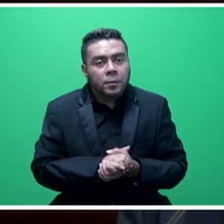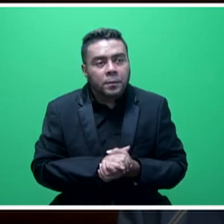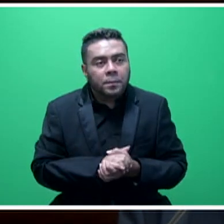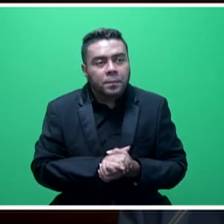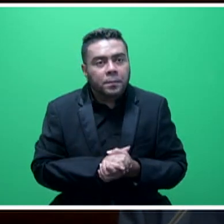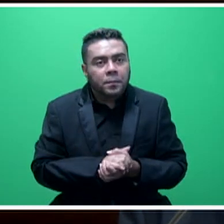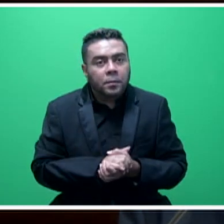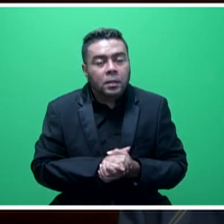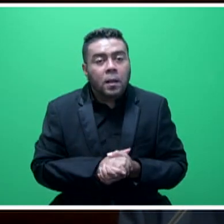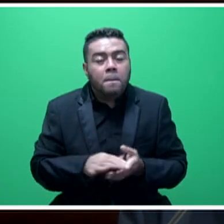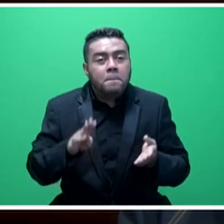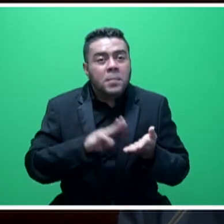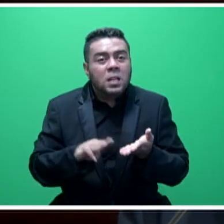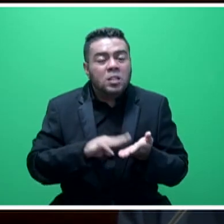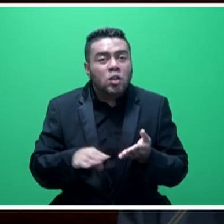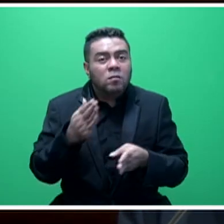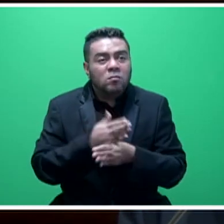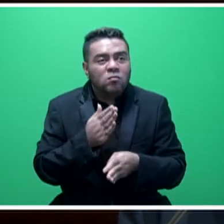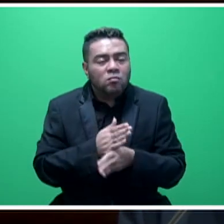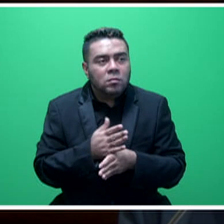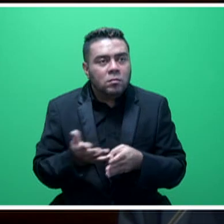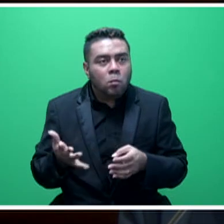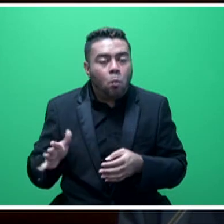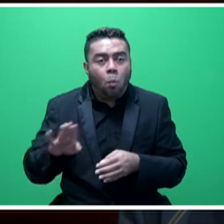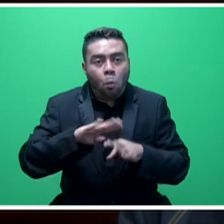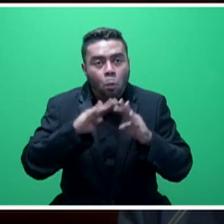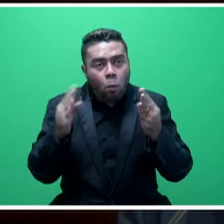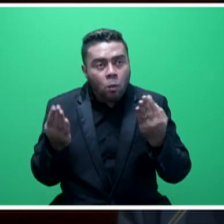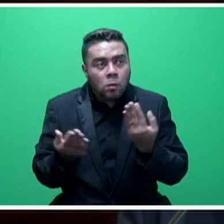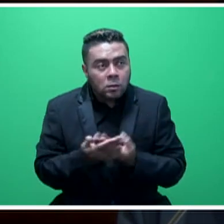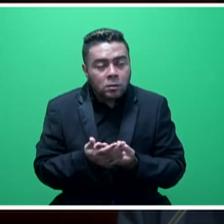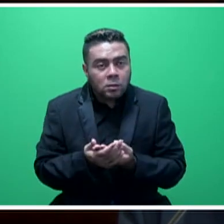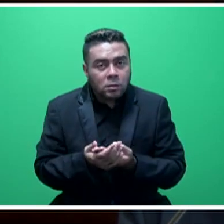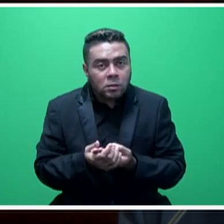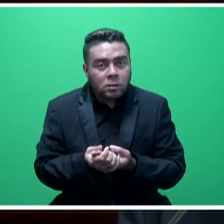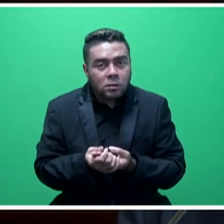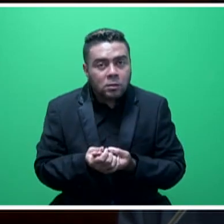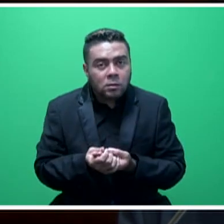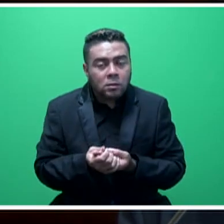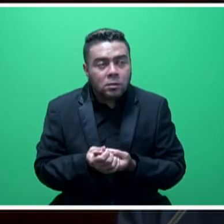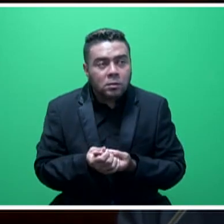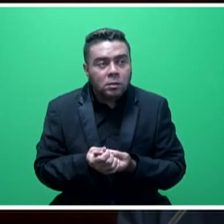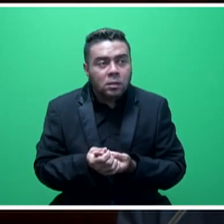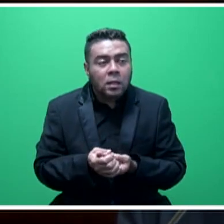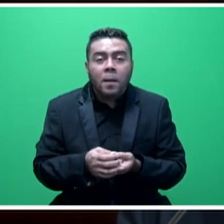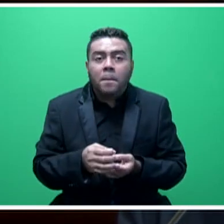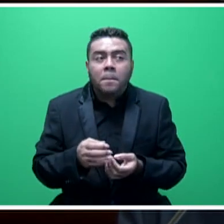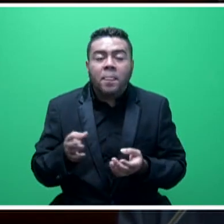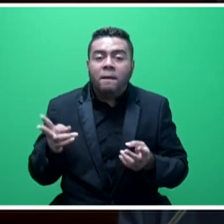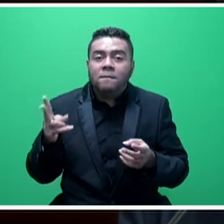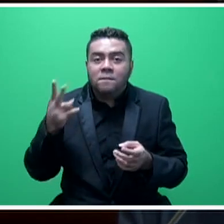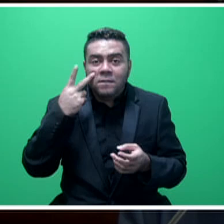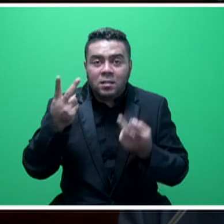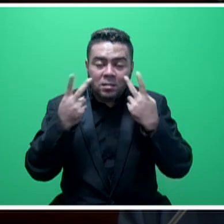sectors, millions of jobs across the world have been lost, with repercussions felt across all the sectors of the economy in Fiji. Visitor arrivals